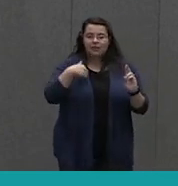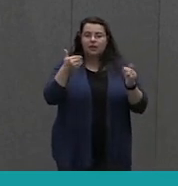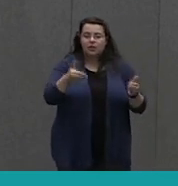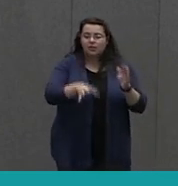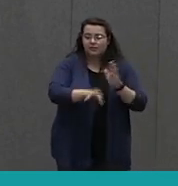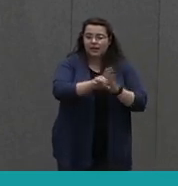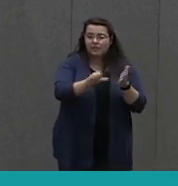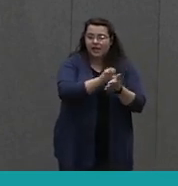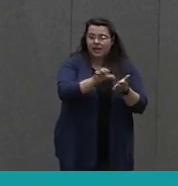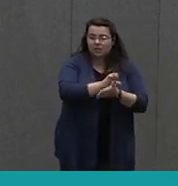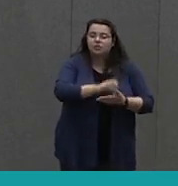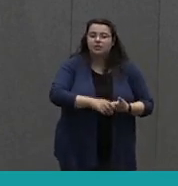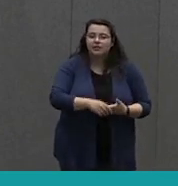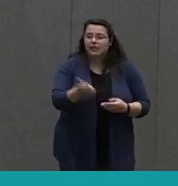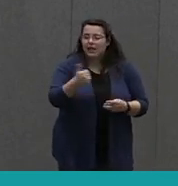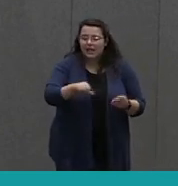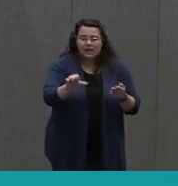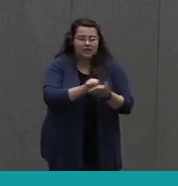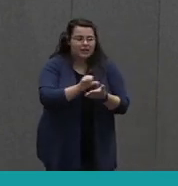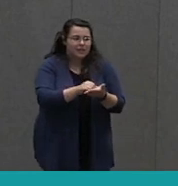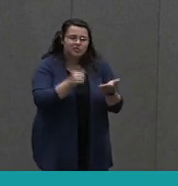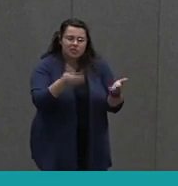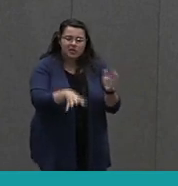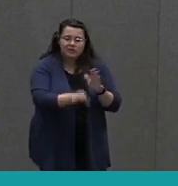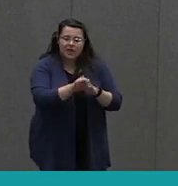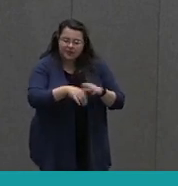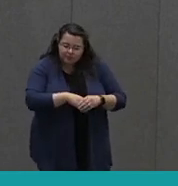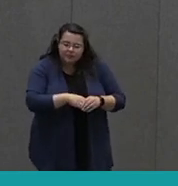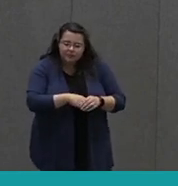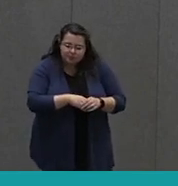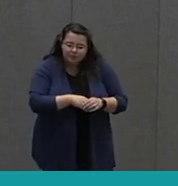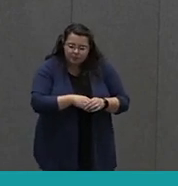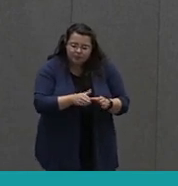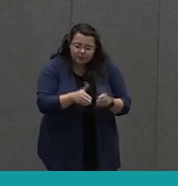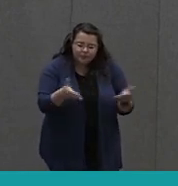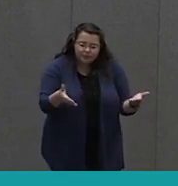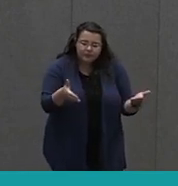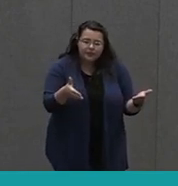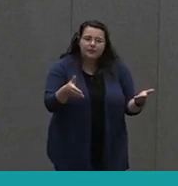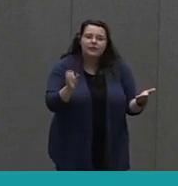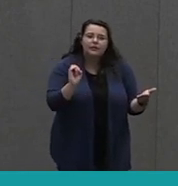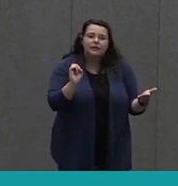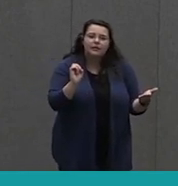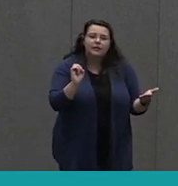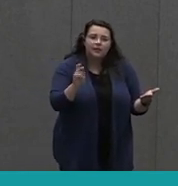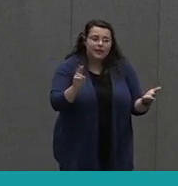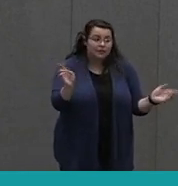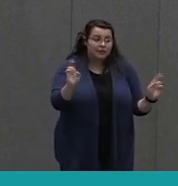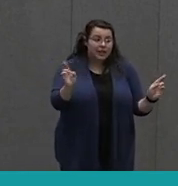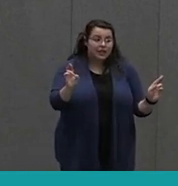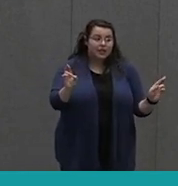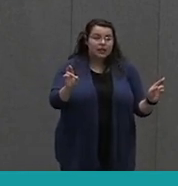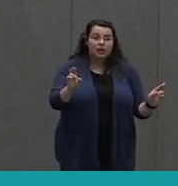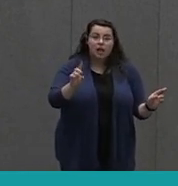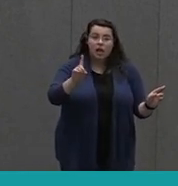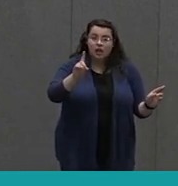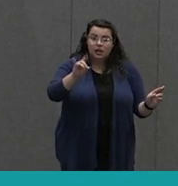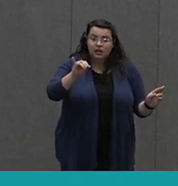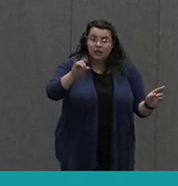and write down some of the words that we see that say things that are action. There was a lot of action in that